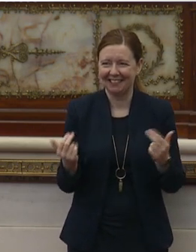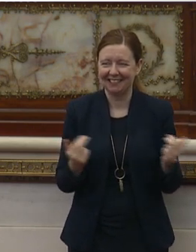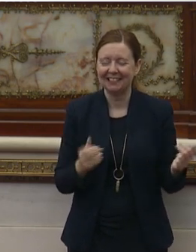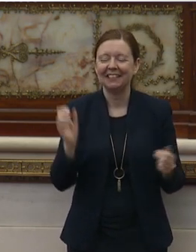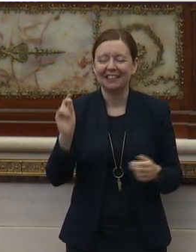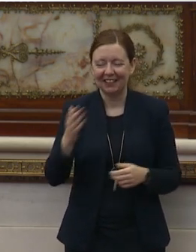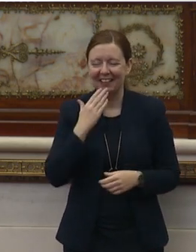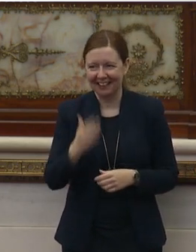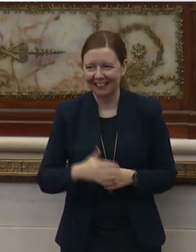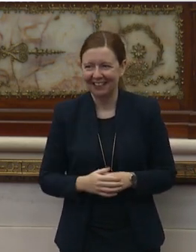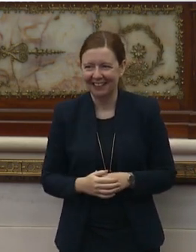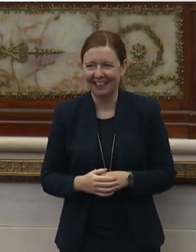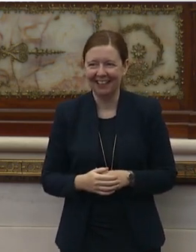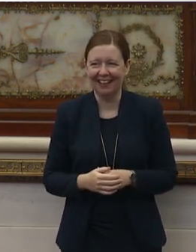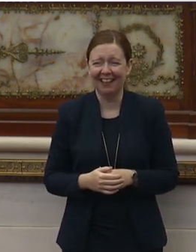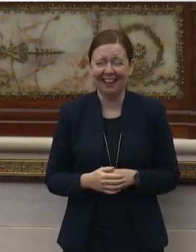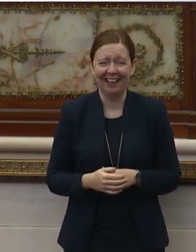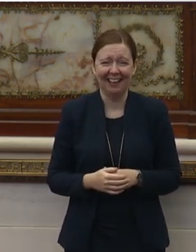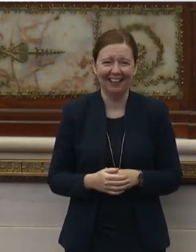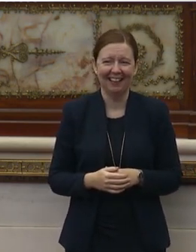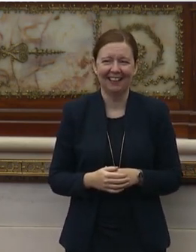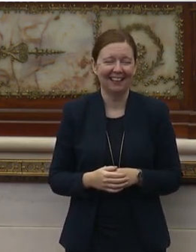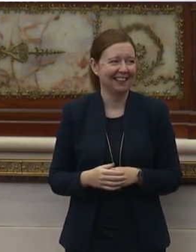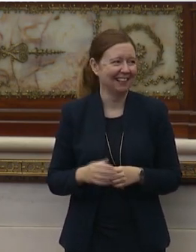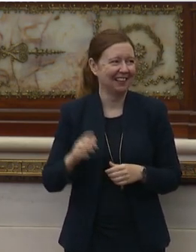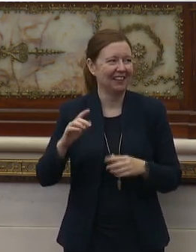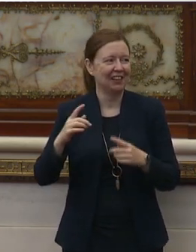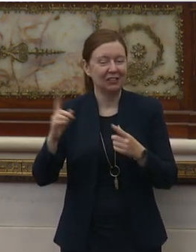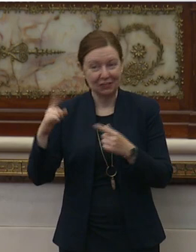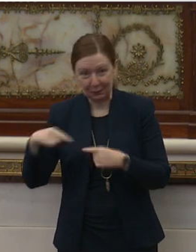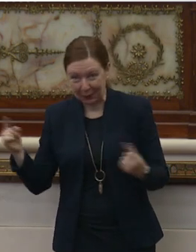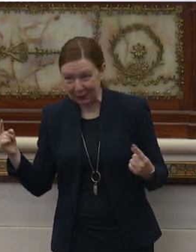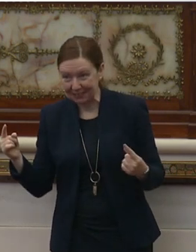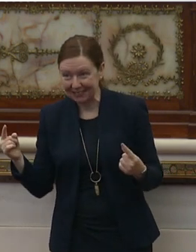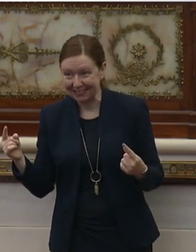thank you. Internet's a little slow, Council President.